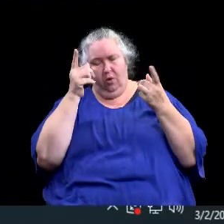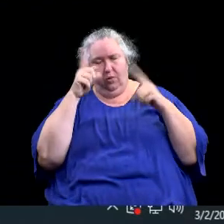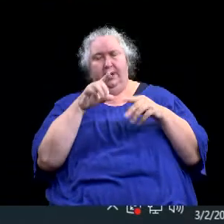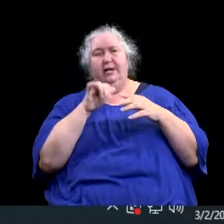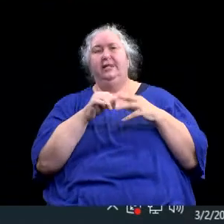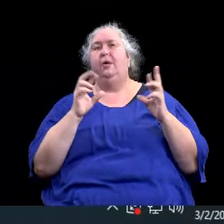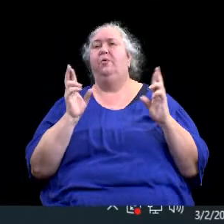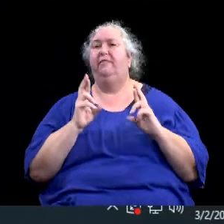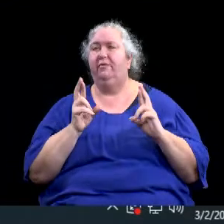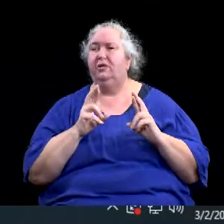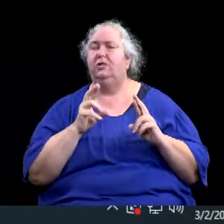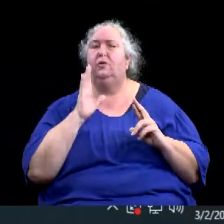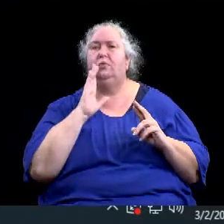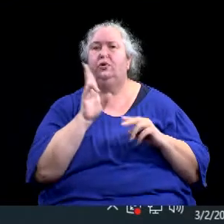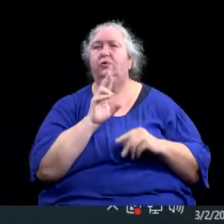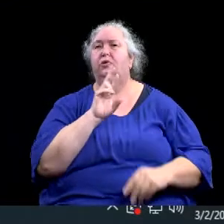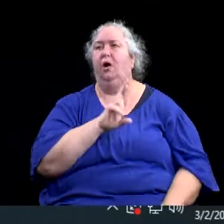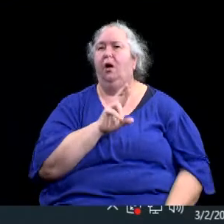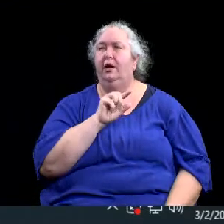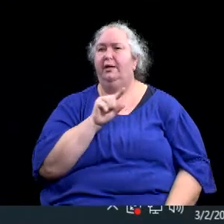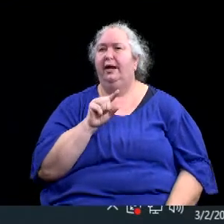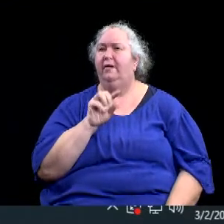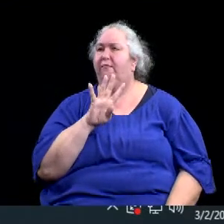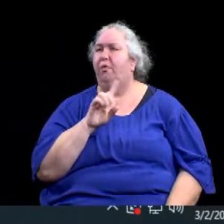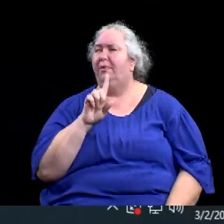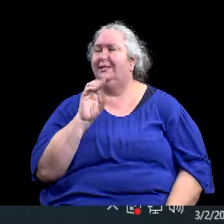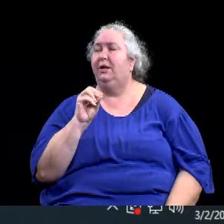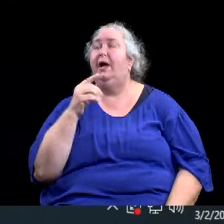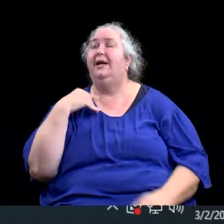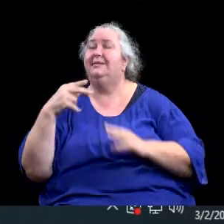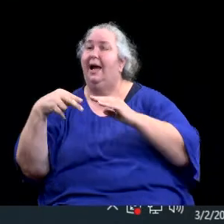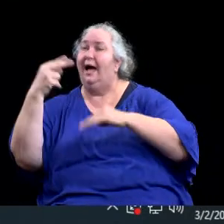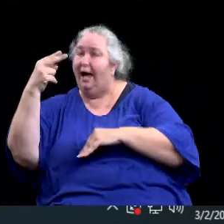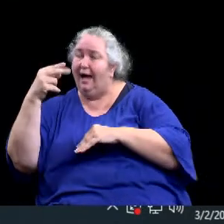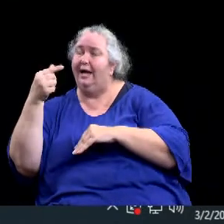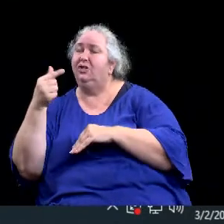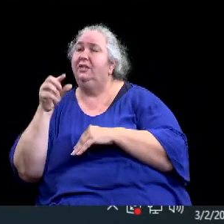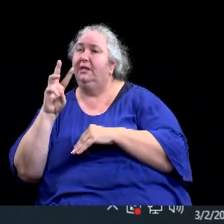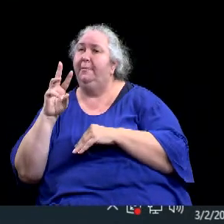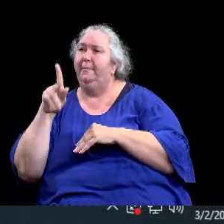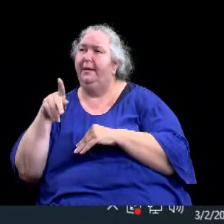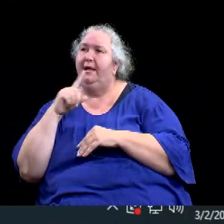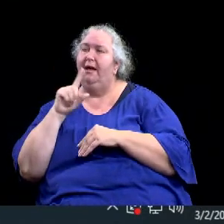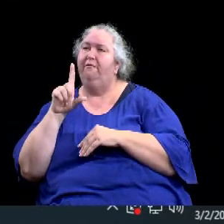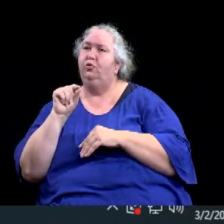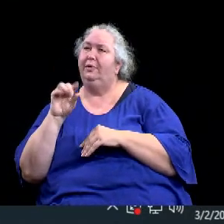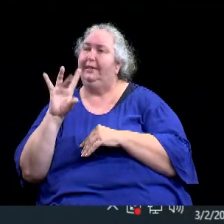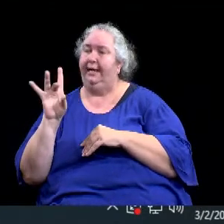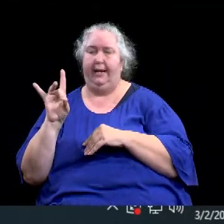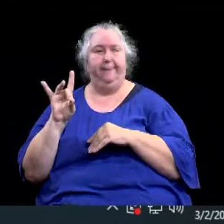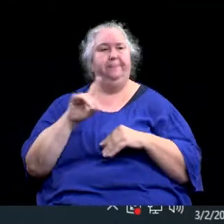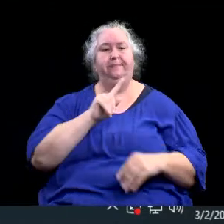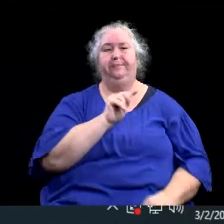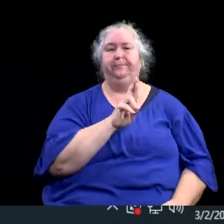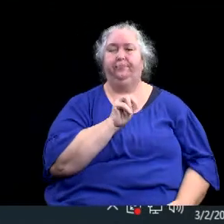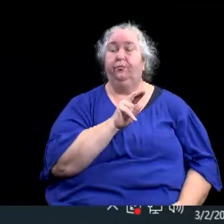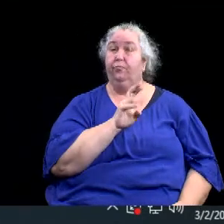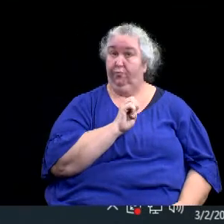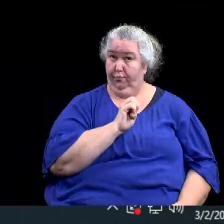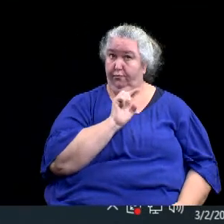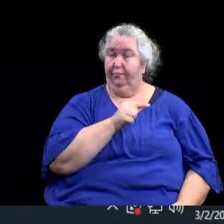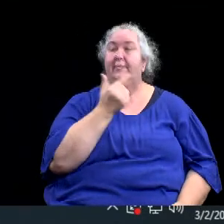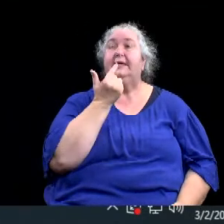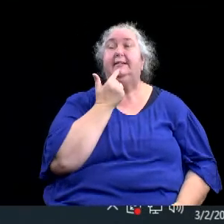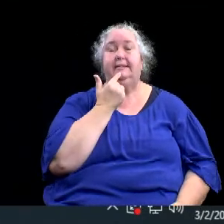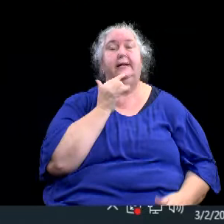R-410A has a very high GWP of 2088. Train says it is dedicated to improving the GWP of its products, but